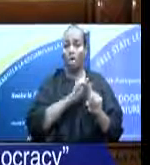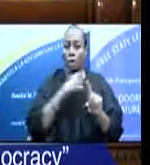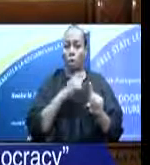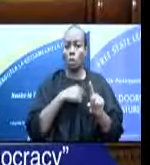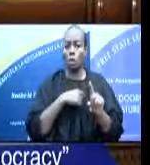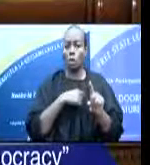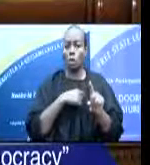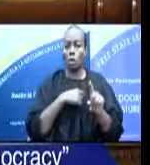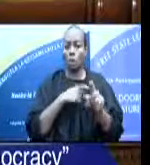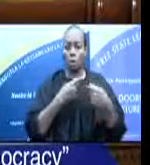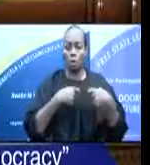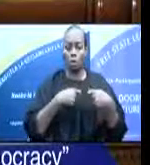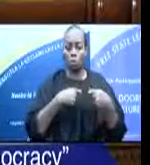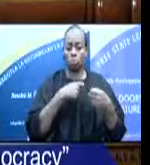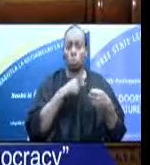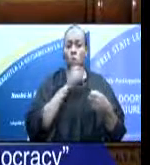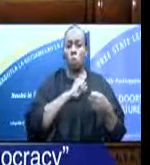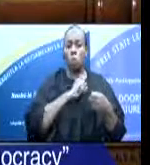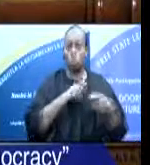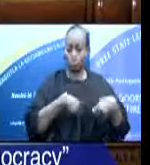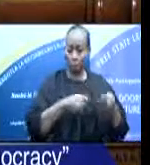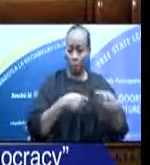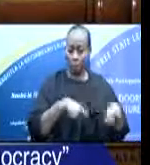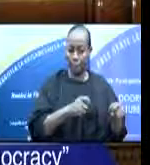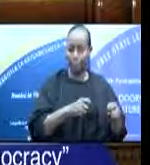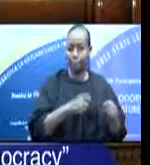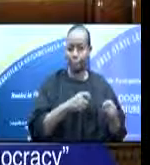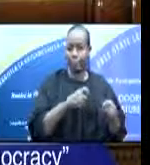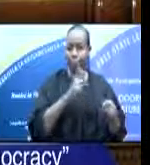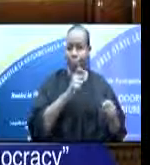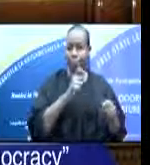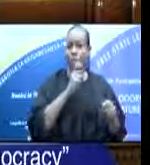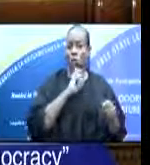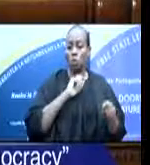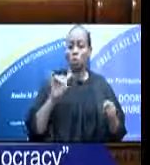effective for the department to utilize a helicopter.